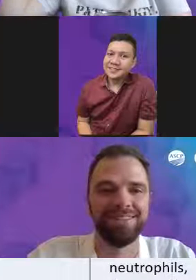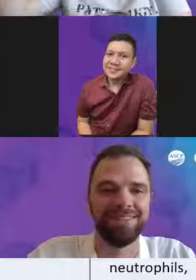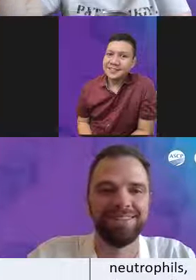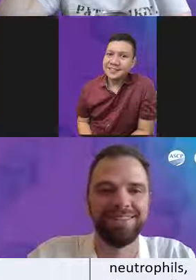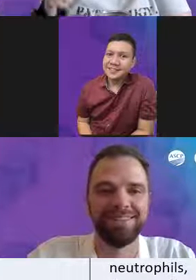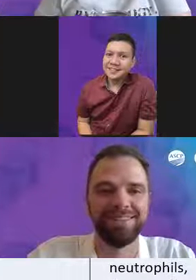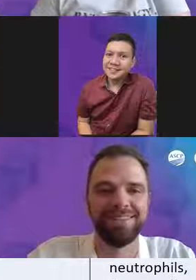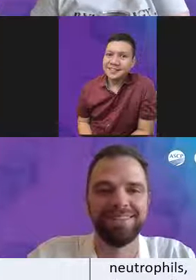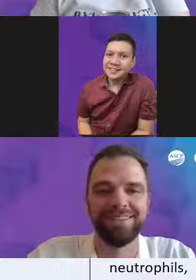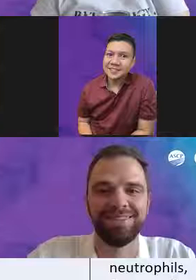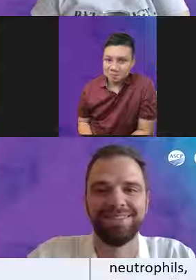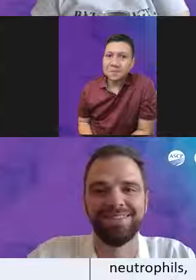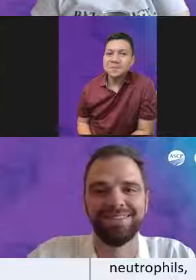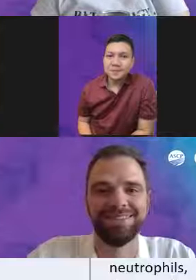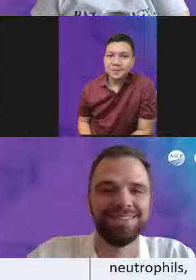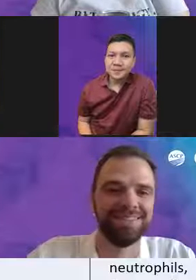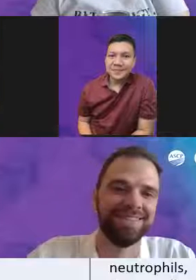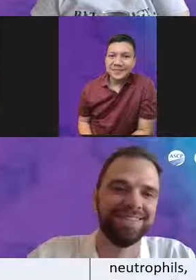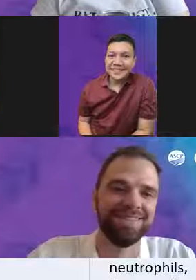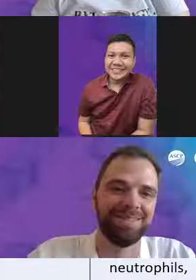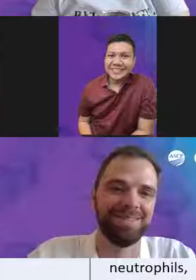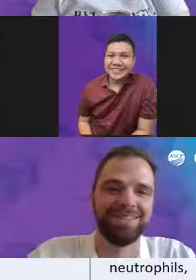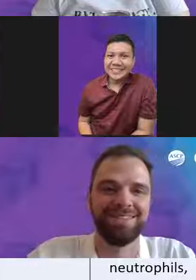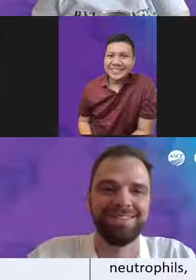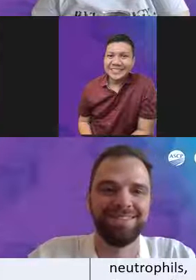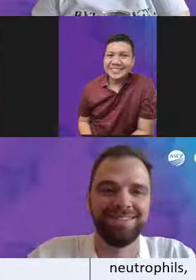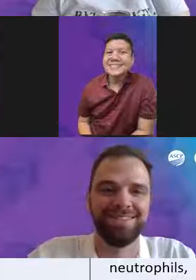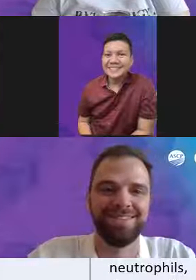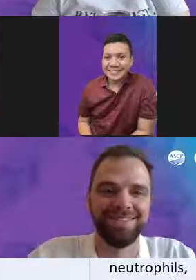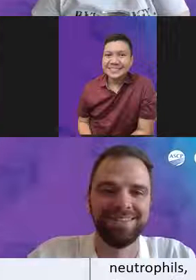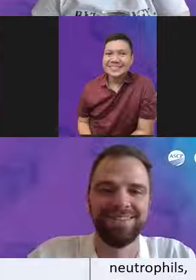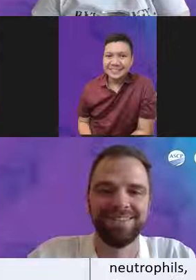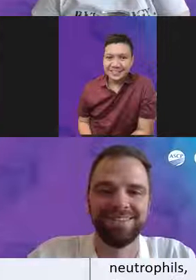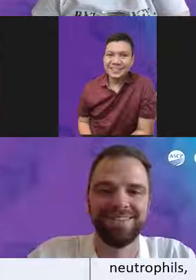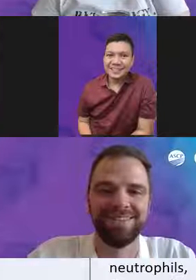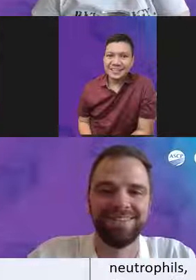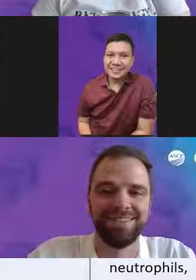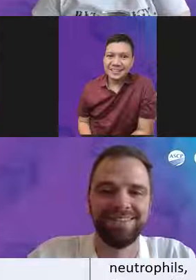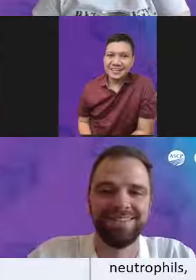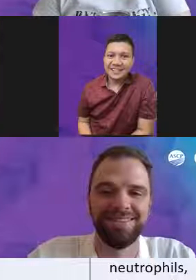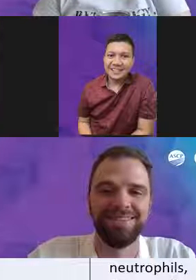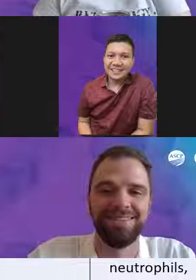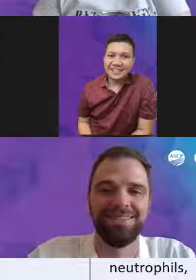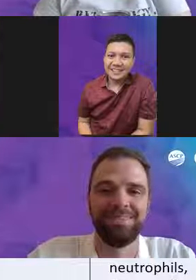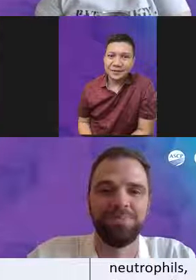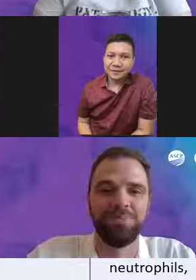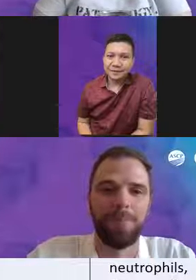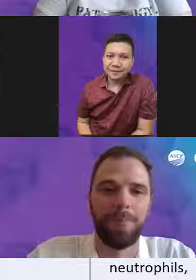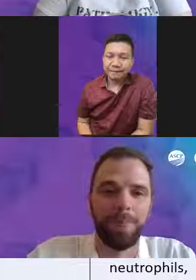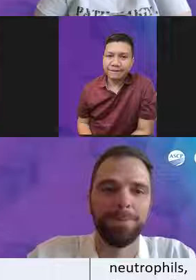my favorite, College of Southern Maryland. They are coming up from number nine, making it to number three this week.